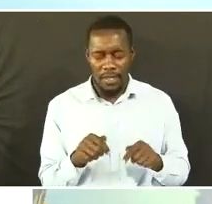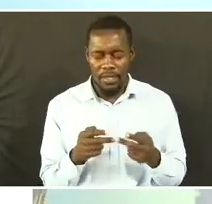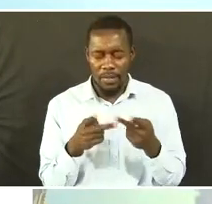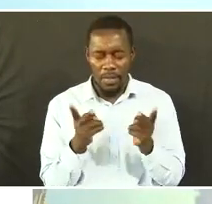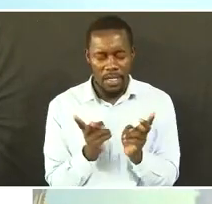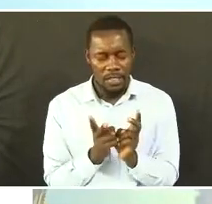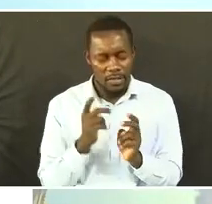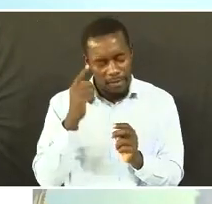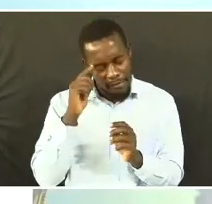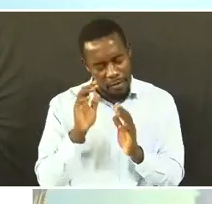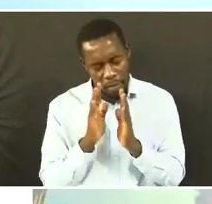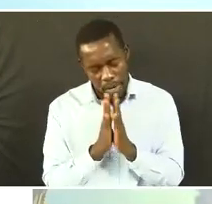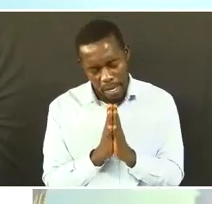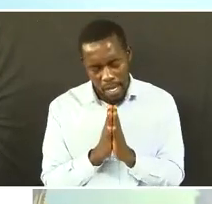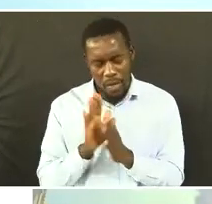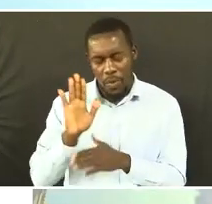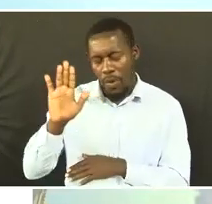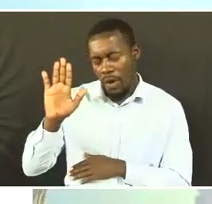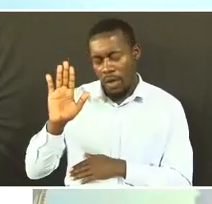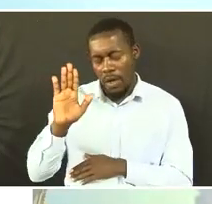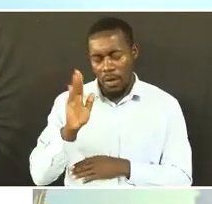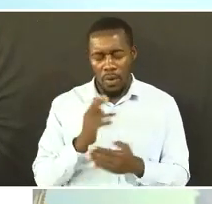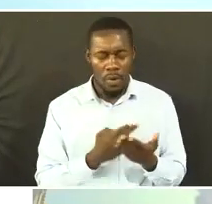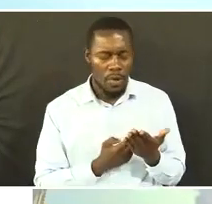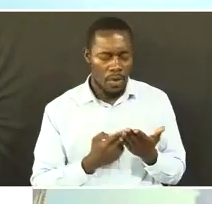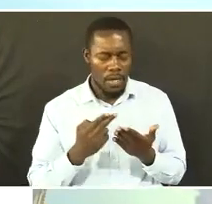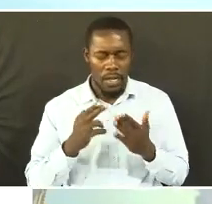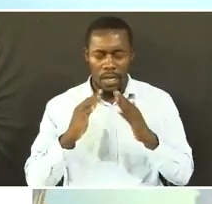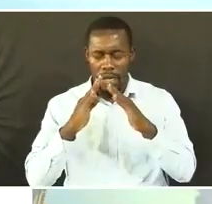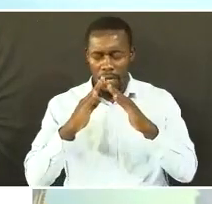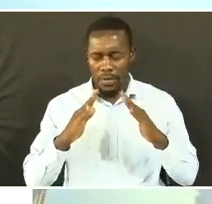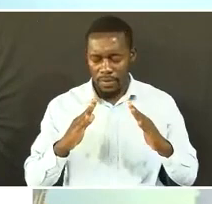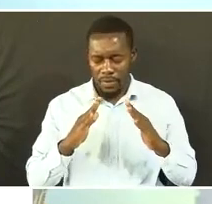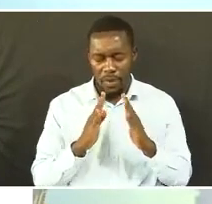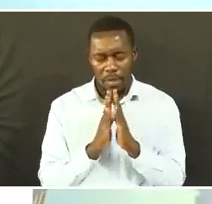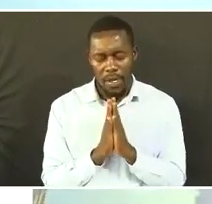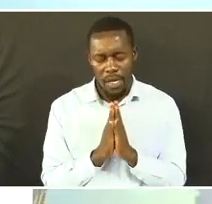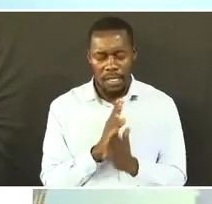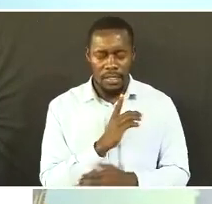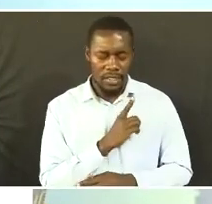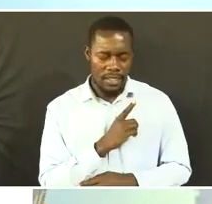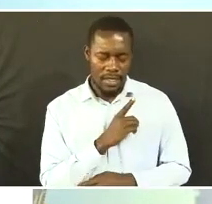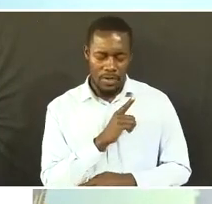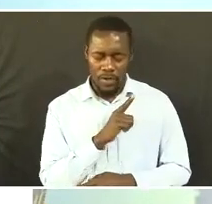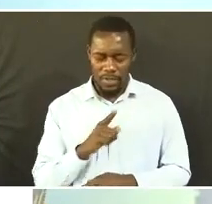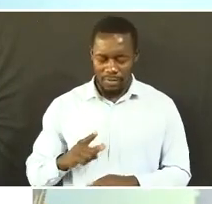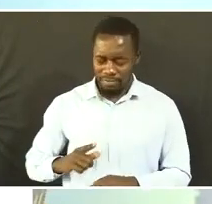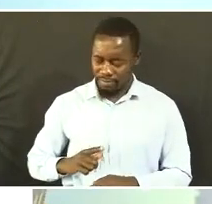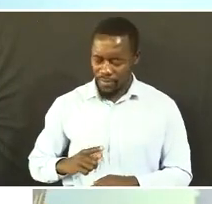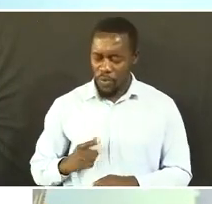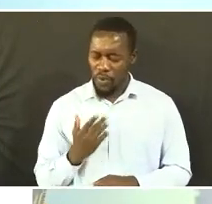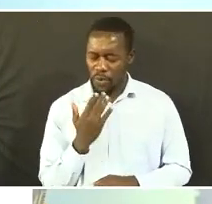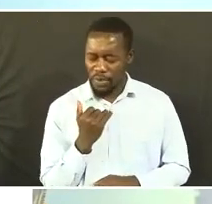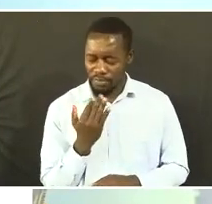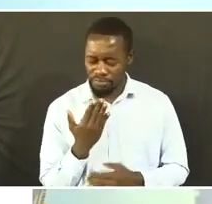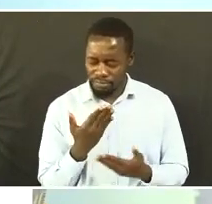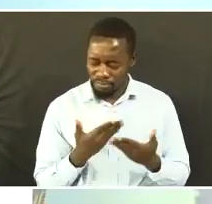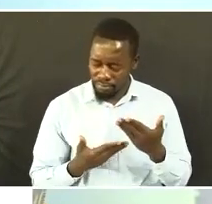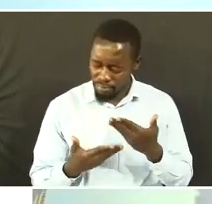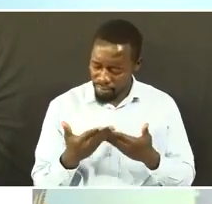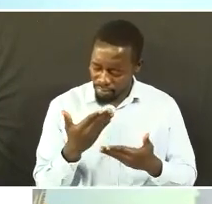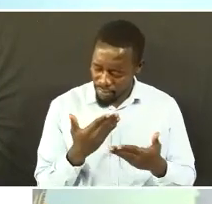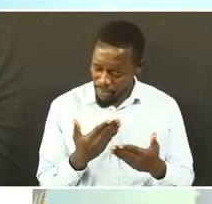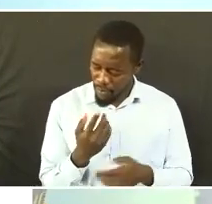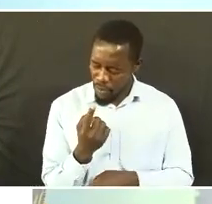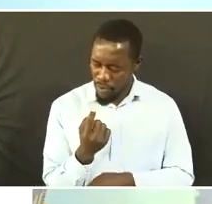a house called by your name. We pray, dear Lord, that for the next few moments as we turn our attention to your